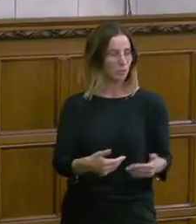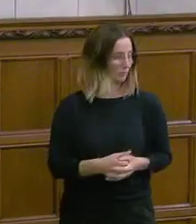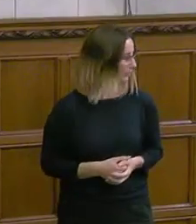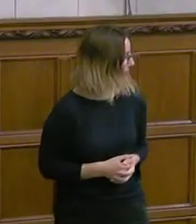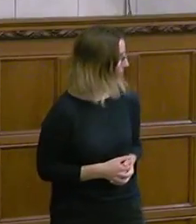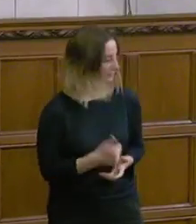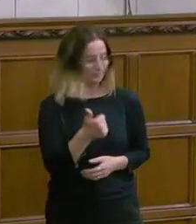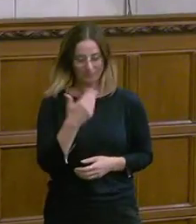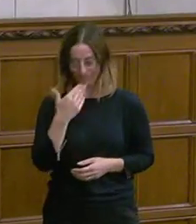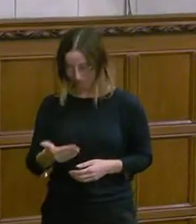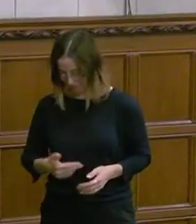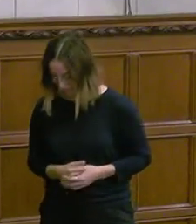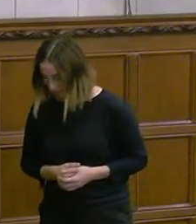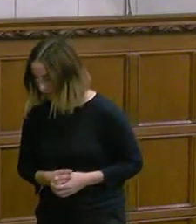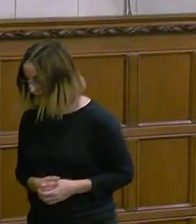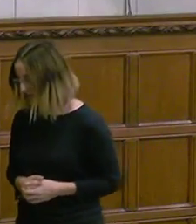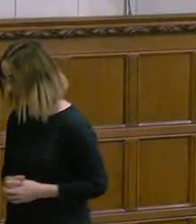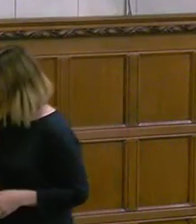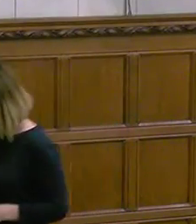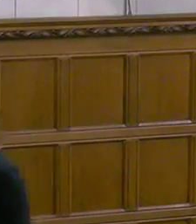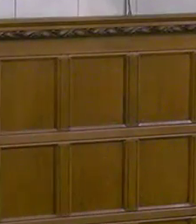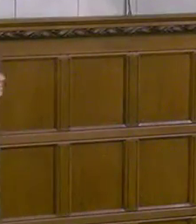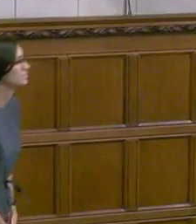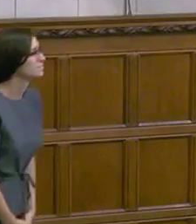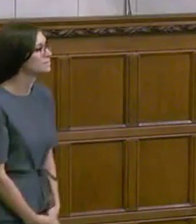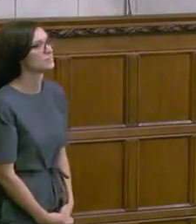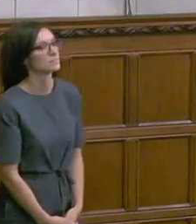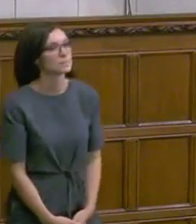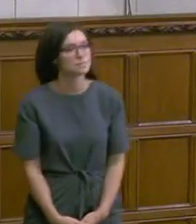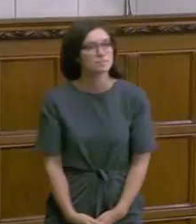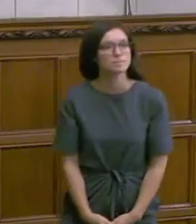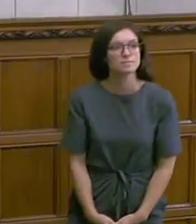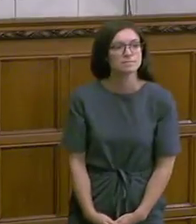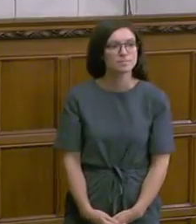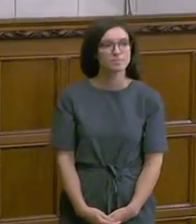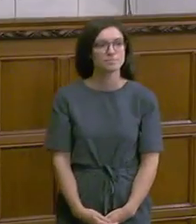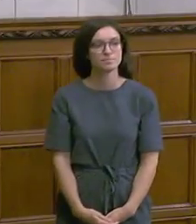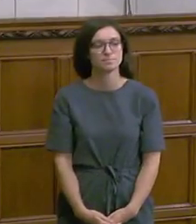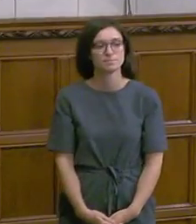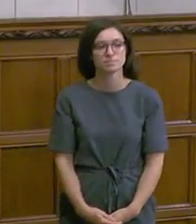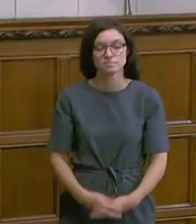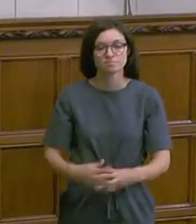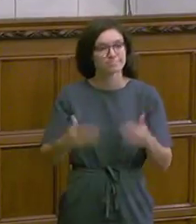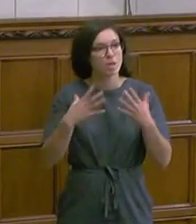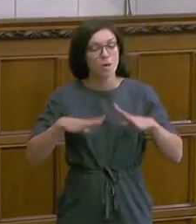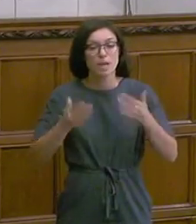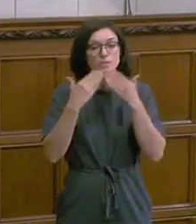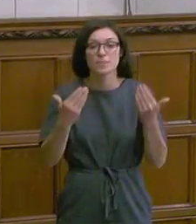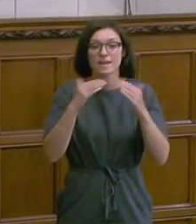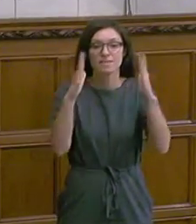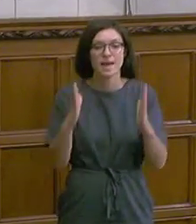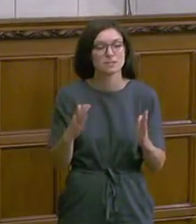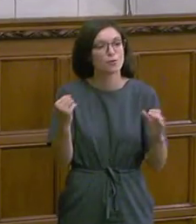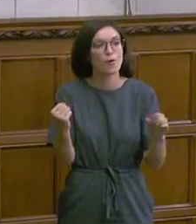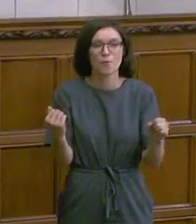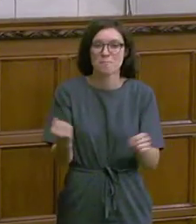Thank you very much, Mr Stringer. It's a pleasure to serve under your chairmanship. I would also like to thank the House for making available today a